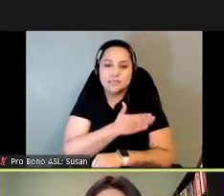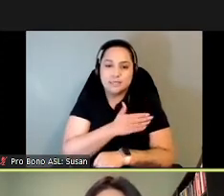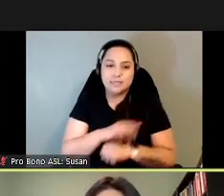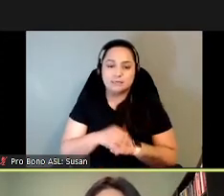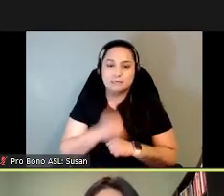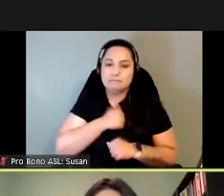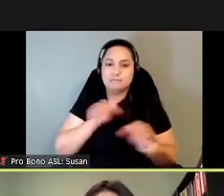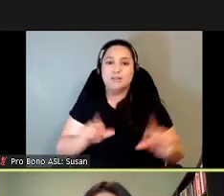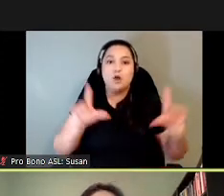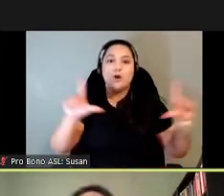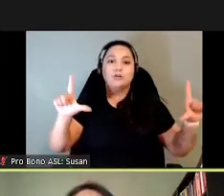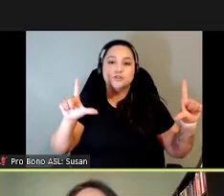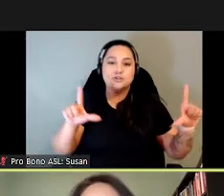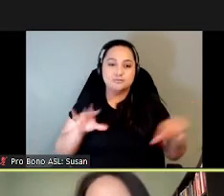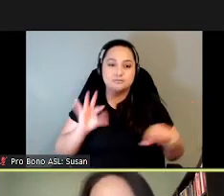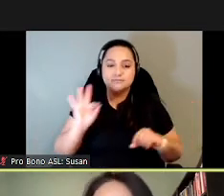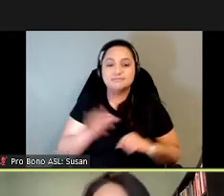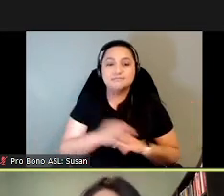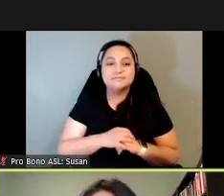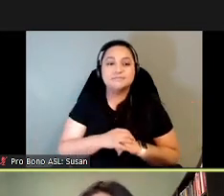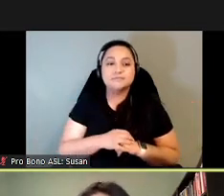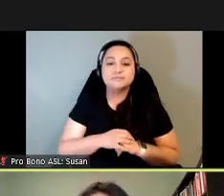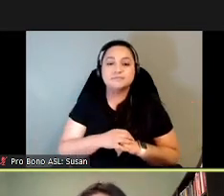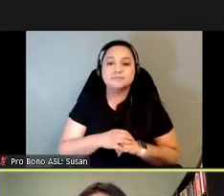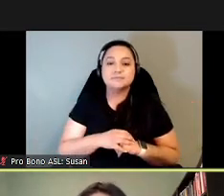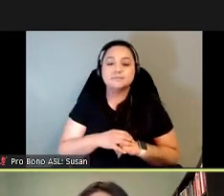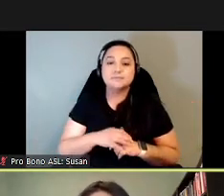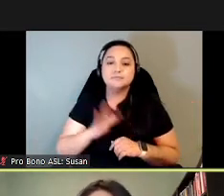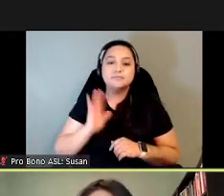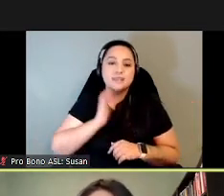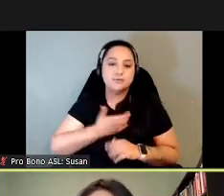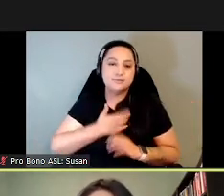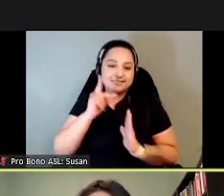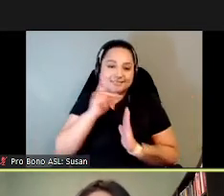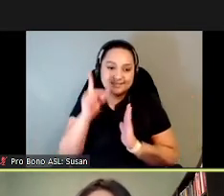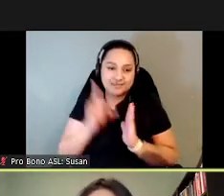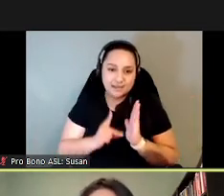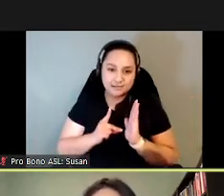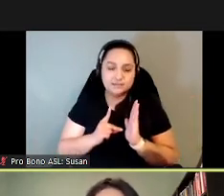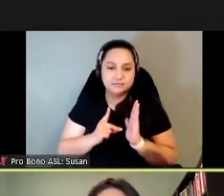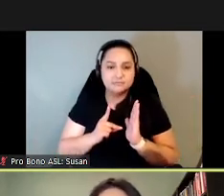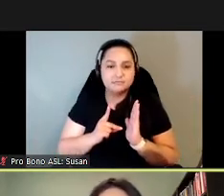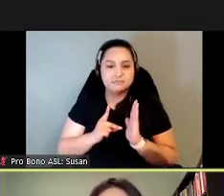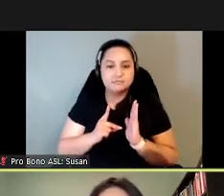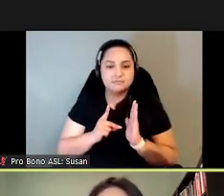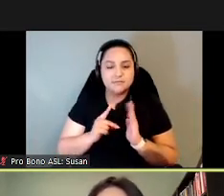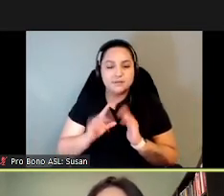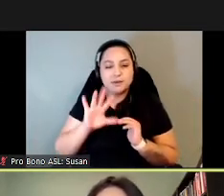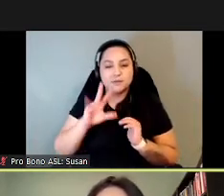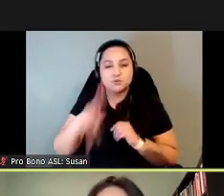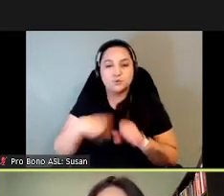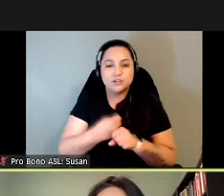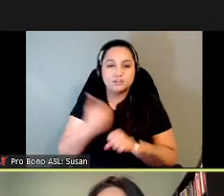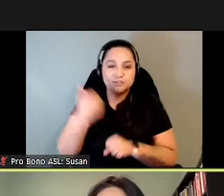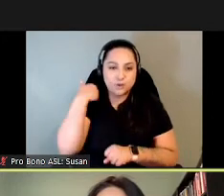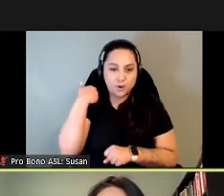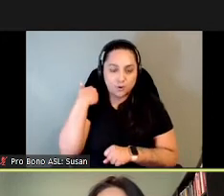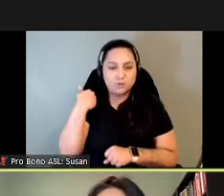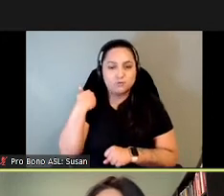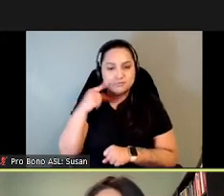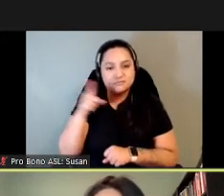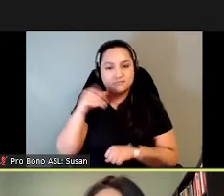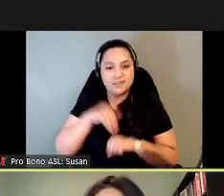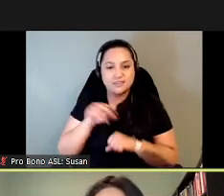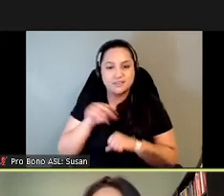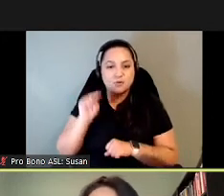we go. There we go. What we designed 2 years ago at the Northwestern Music and